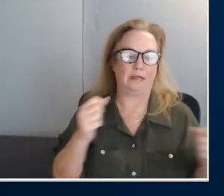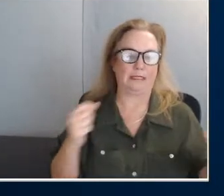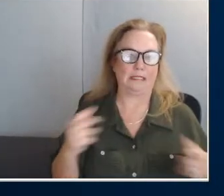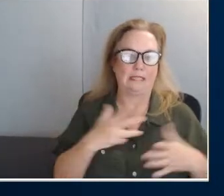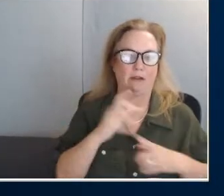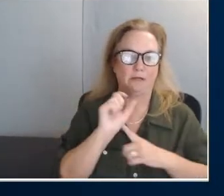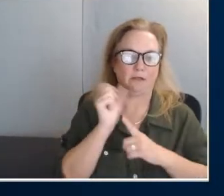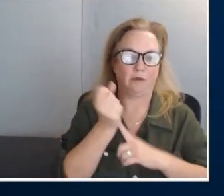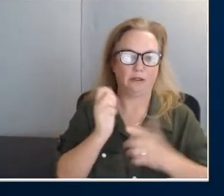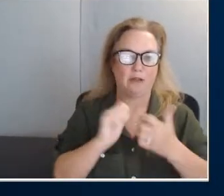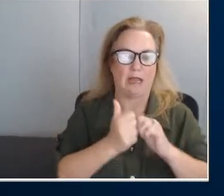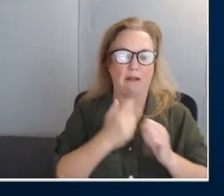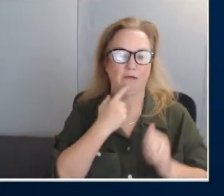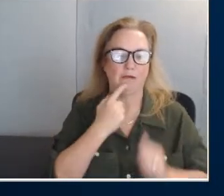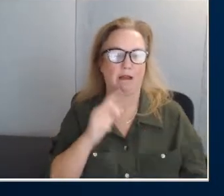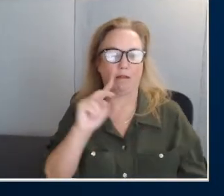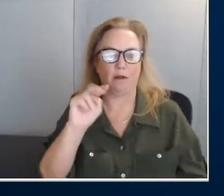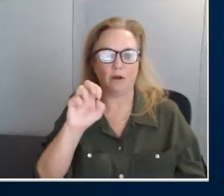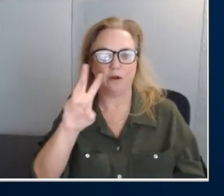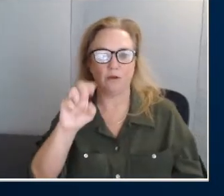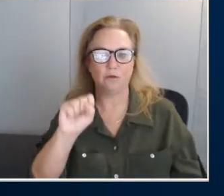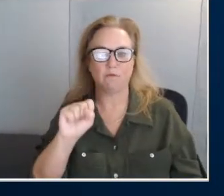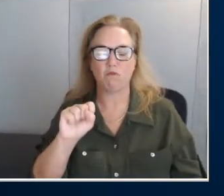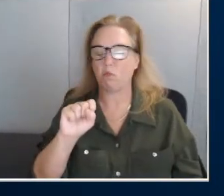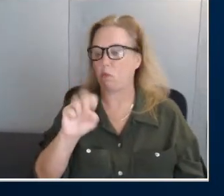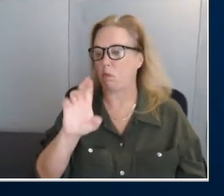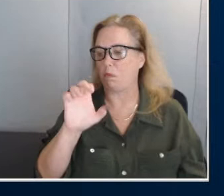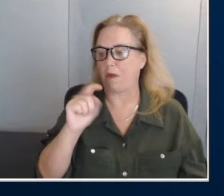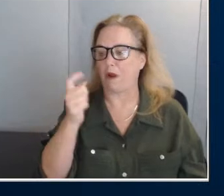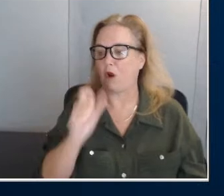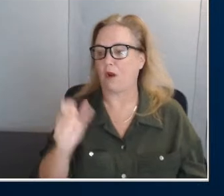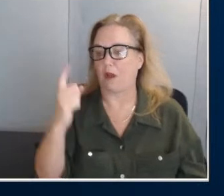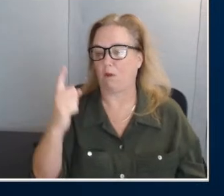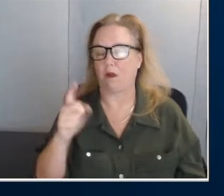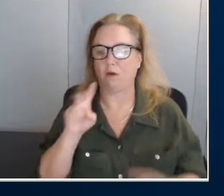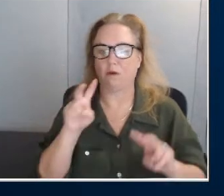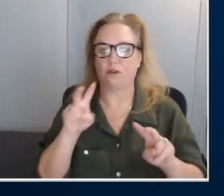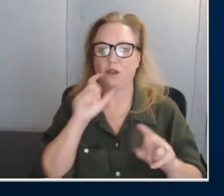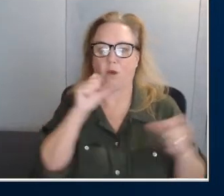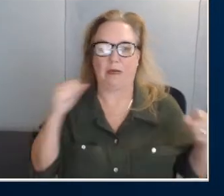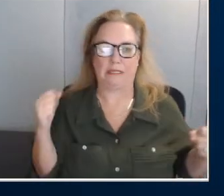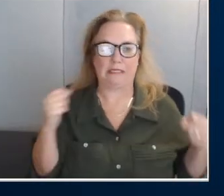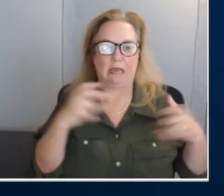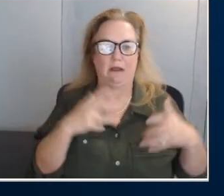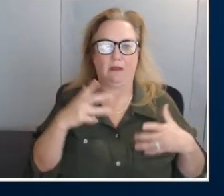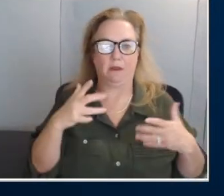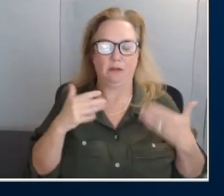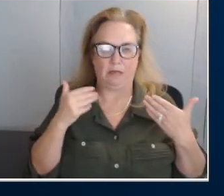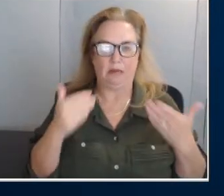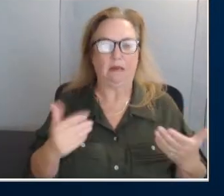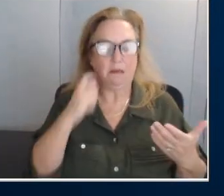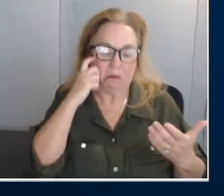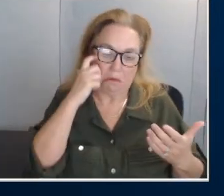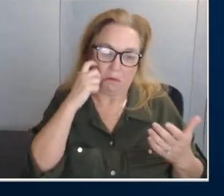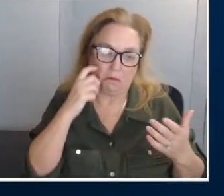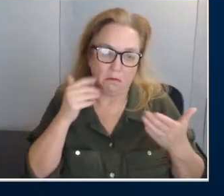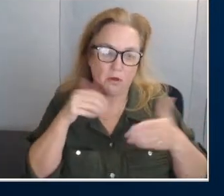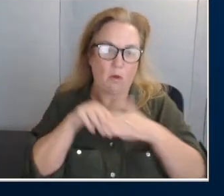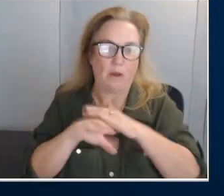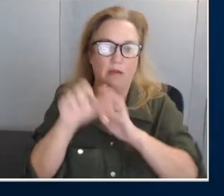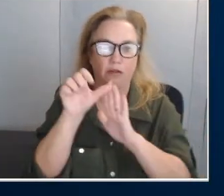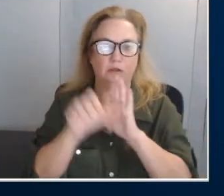How do you break the news to someone like Brett or anyone watching? You don't want to panic them, but you need to press upon them that you're going into